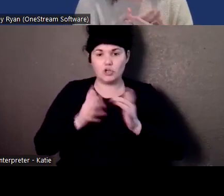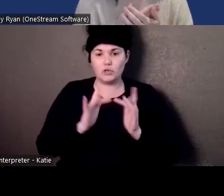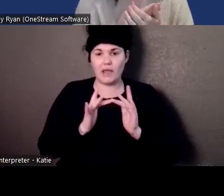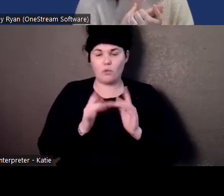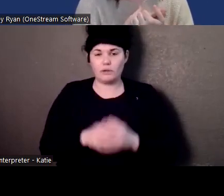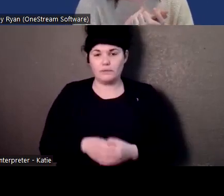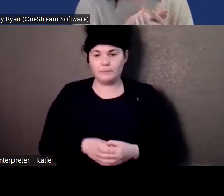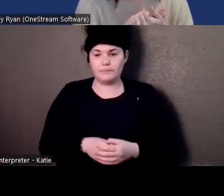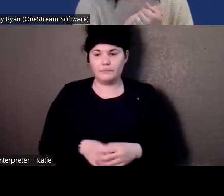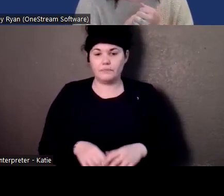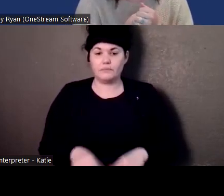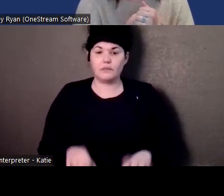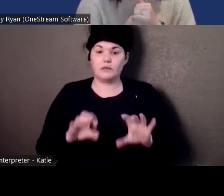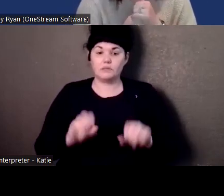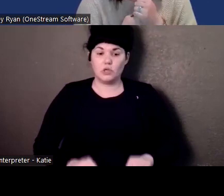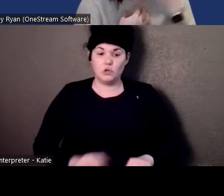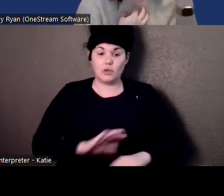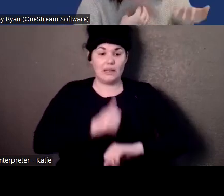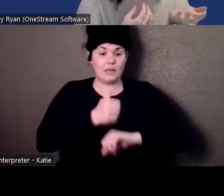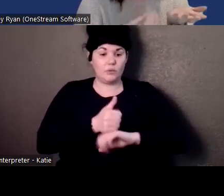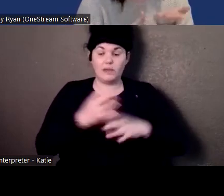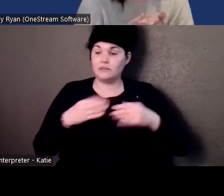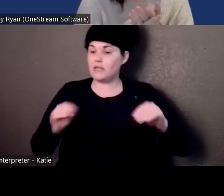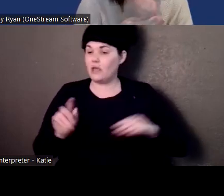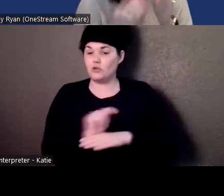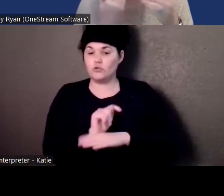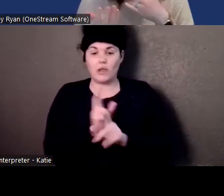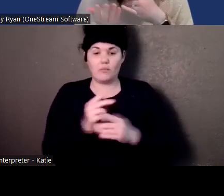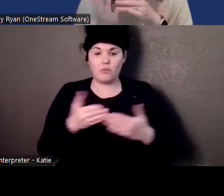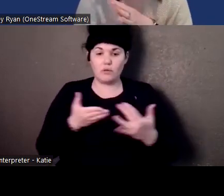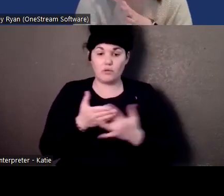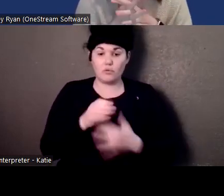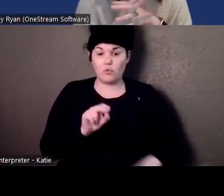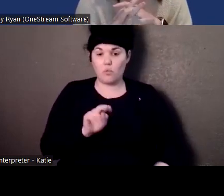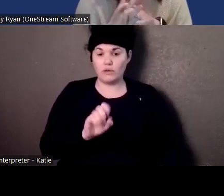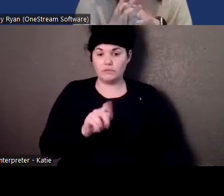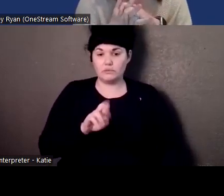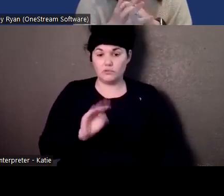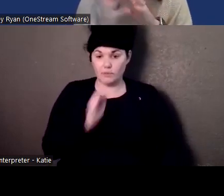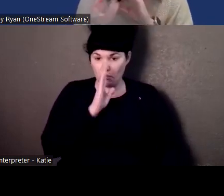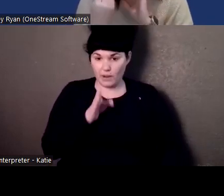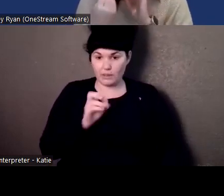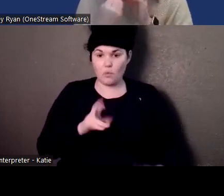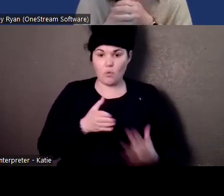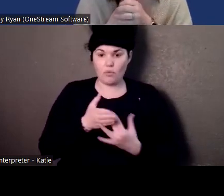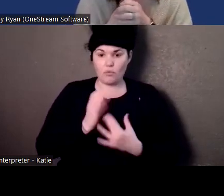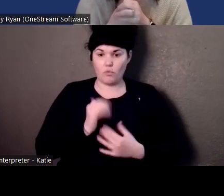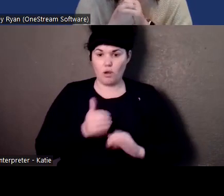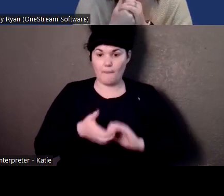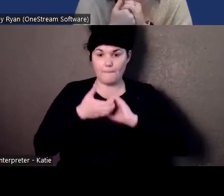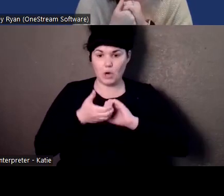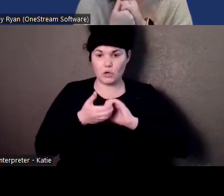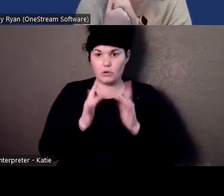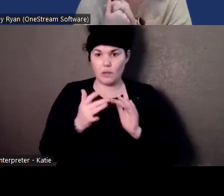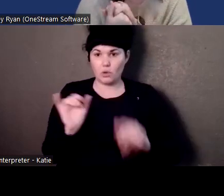implement, buy, sell, and train our product either through OneStream directly or through our partner network as well. So